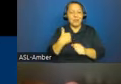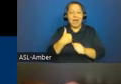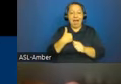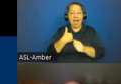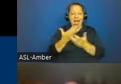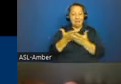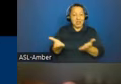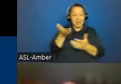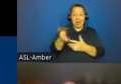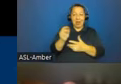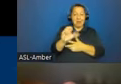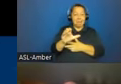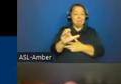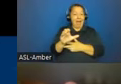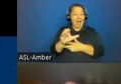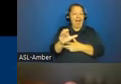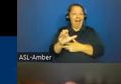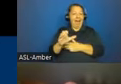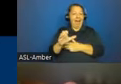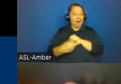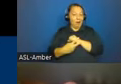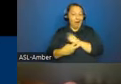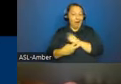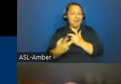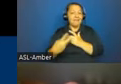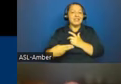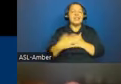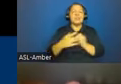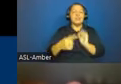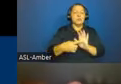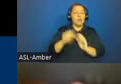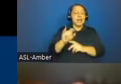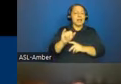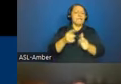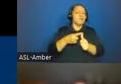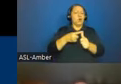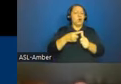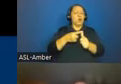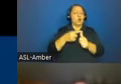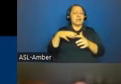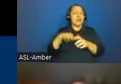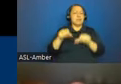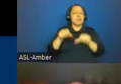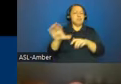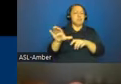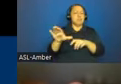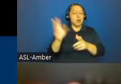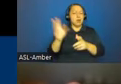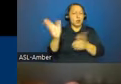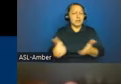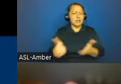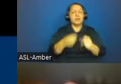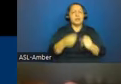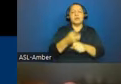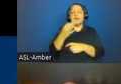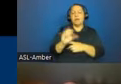to show that AIA talks were first held in Spokane in 1905, when scholars from the East Coast were sent out